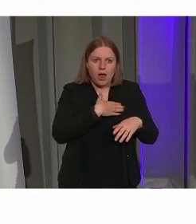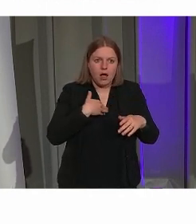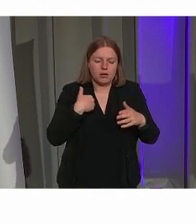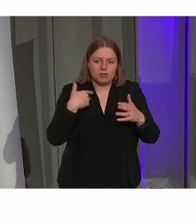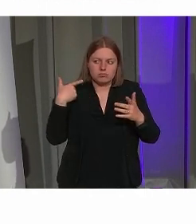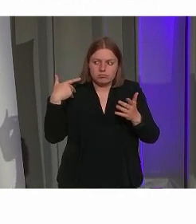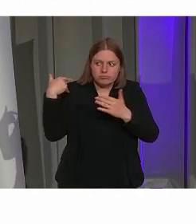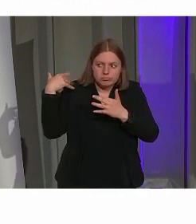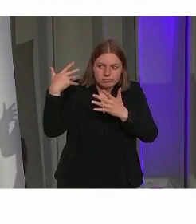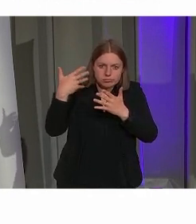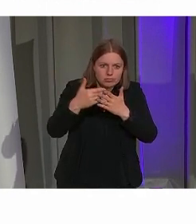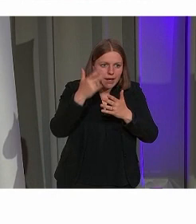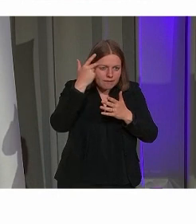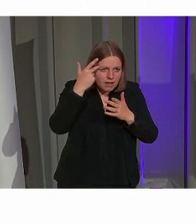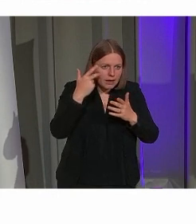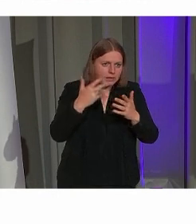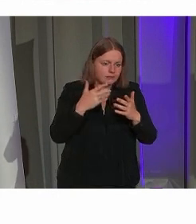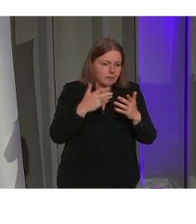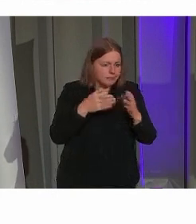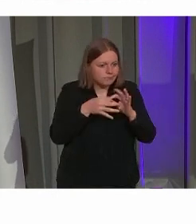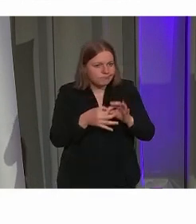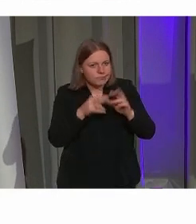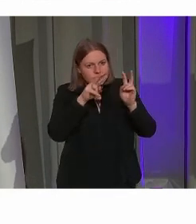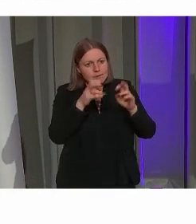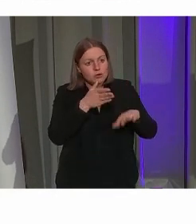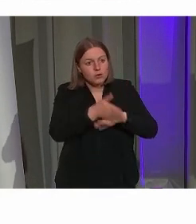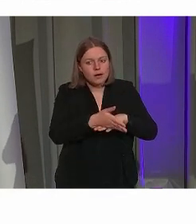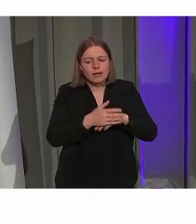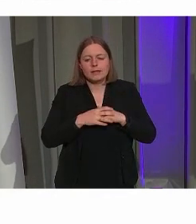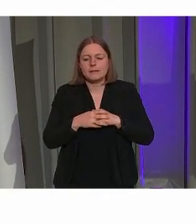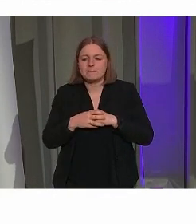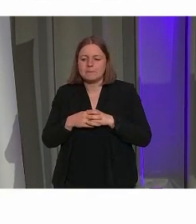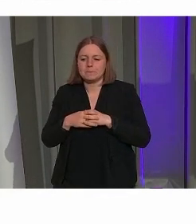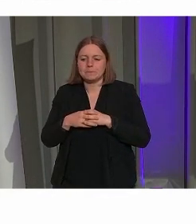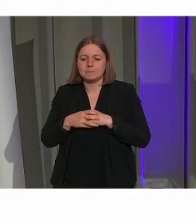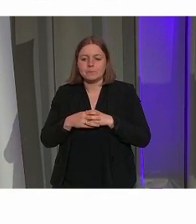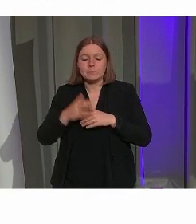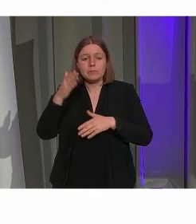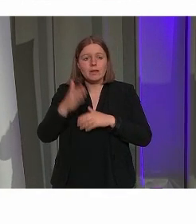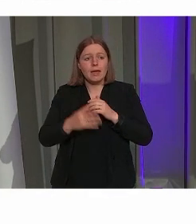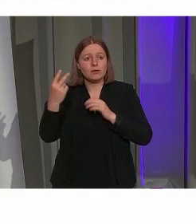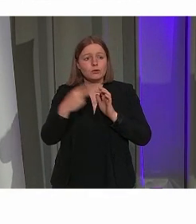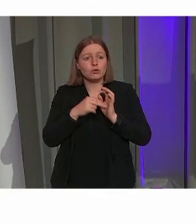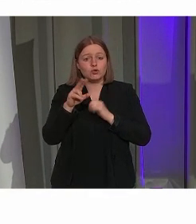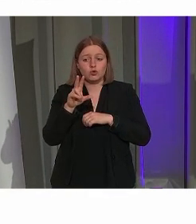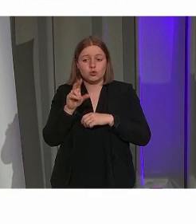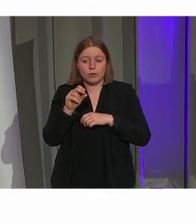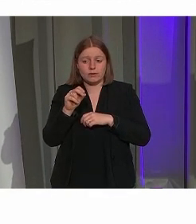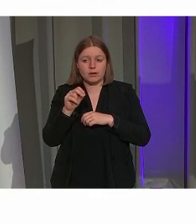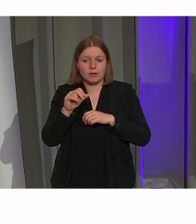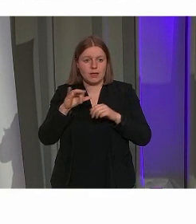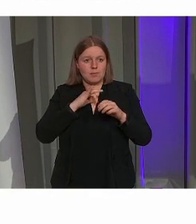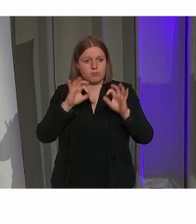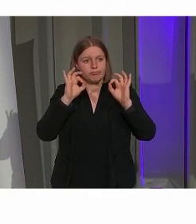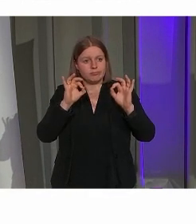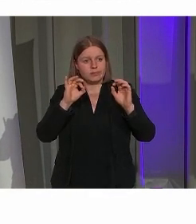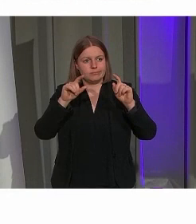city was Ghent, who has already a long history of working on accessibility as well, of